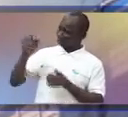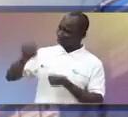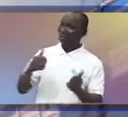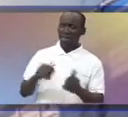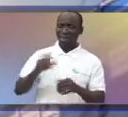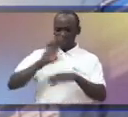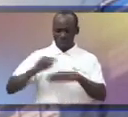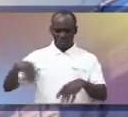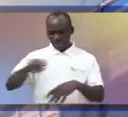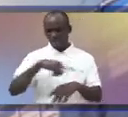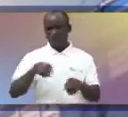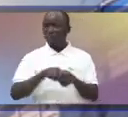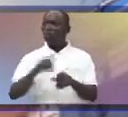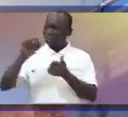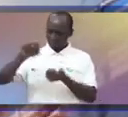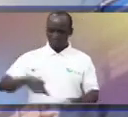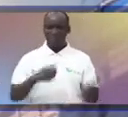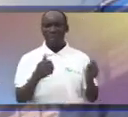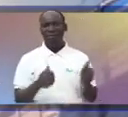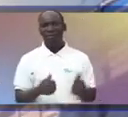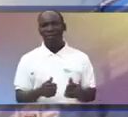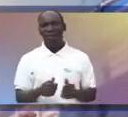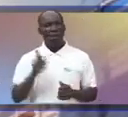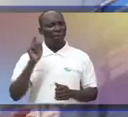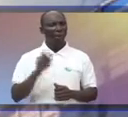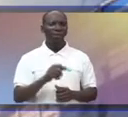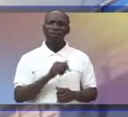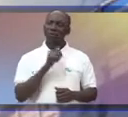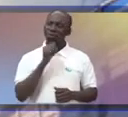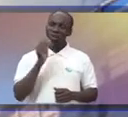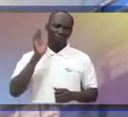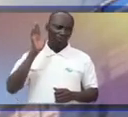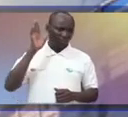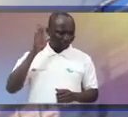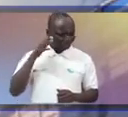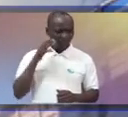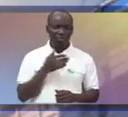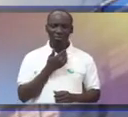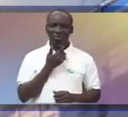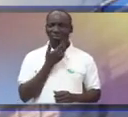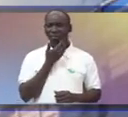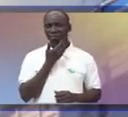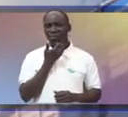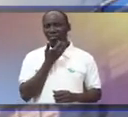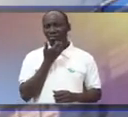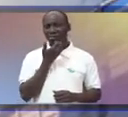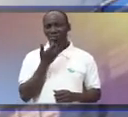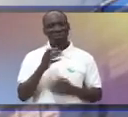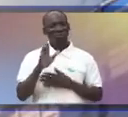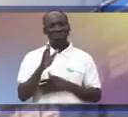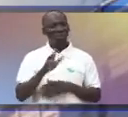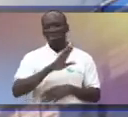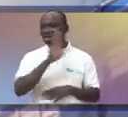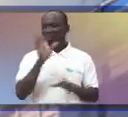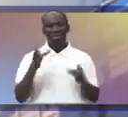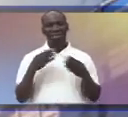kwari esubo no bi mu ma ye hia so odin sa na ya dwini ye se o yankopo be fa ne sa o mfa ne